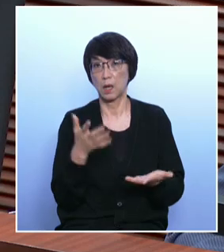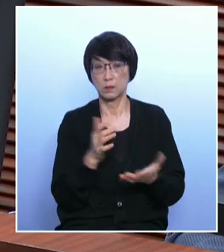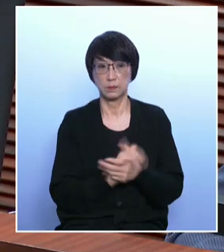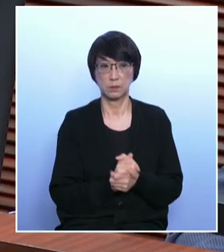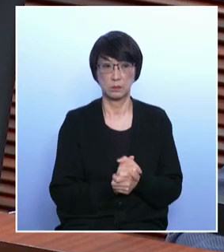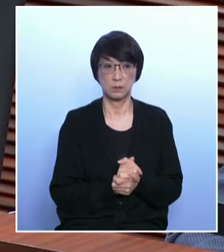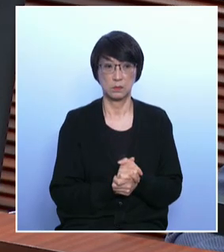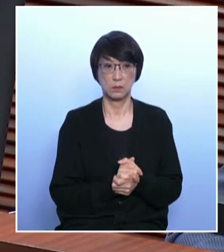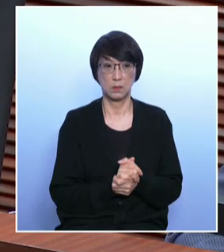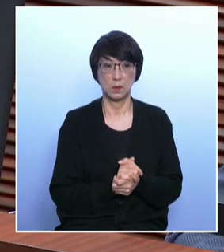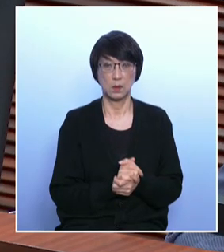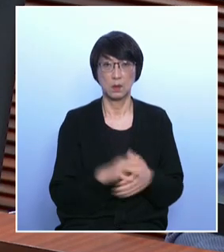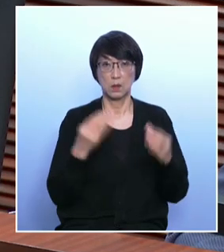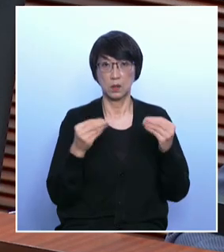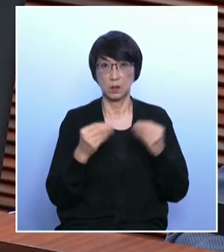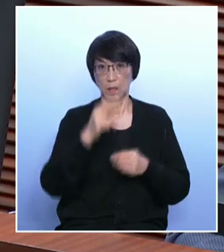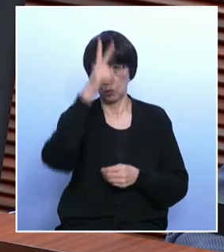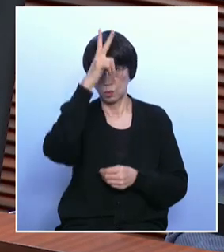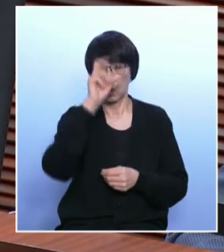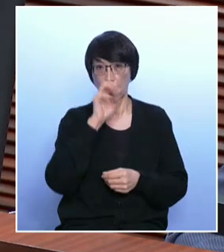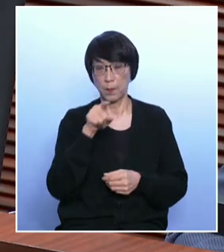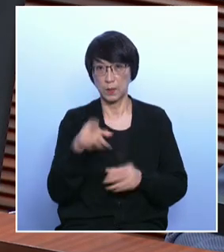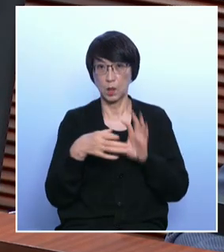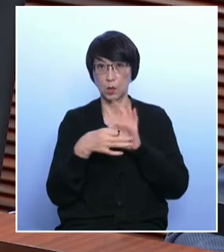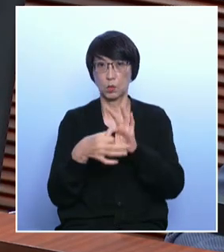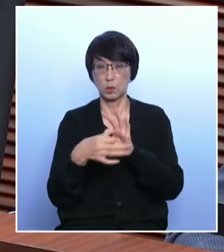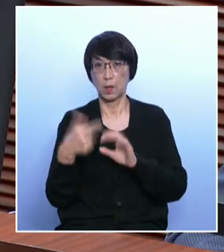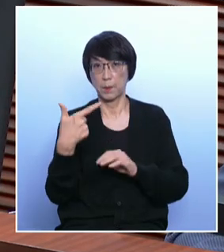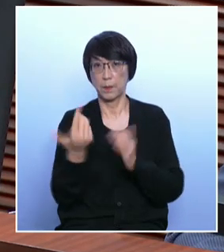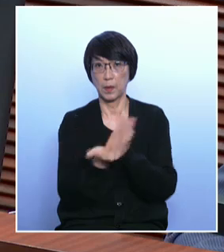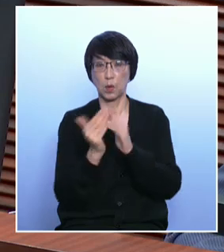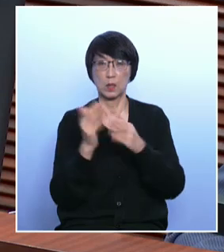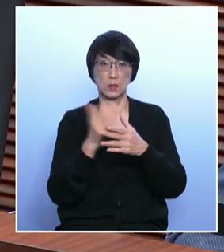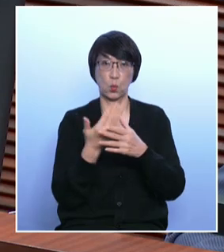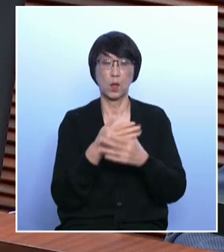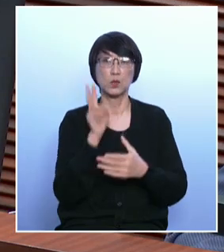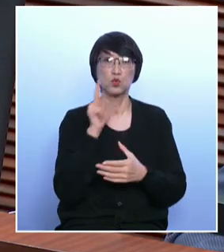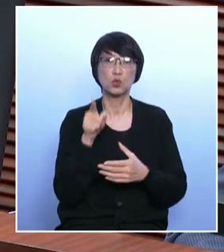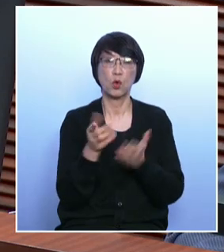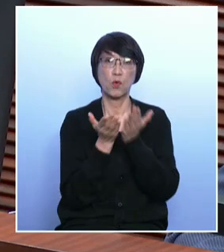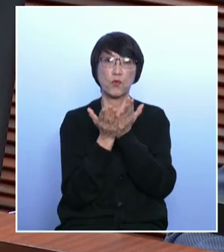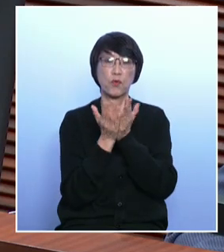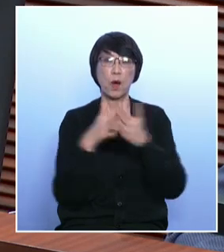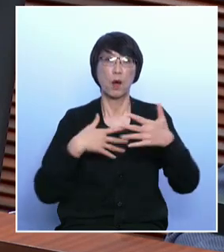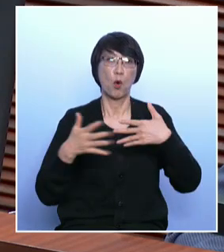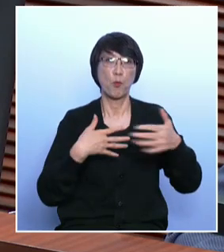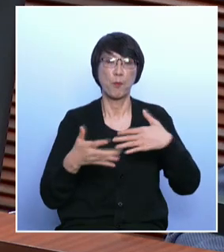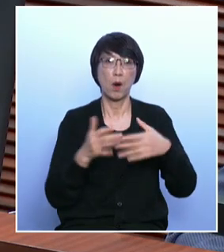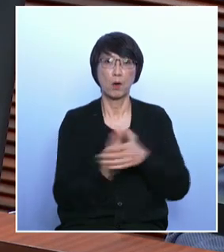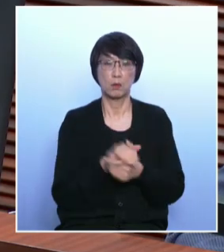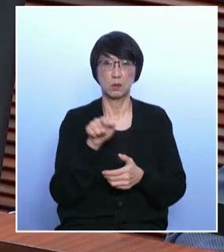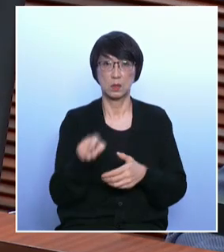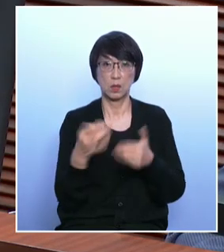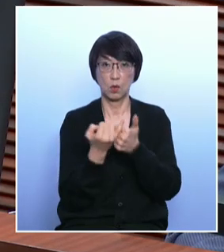You need to see whether they only reject the vaccination of HPV. You will also have to liaise with